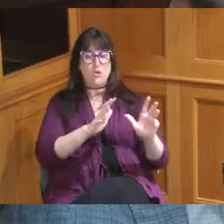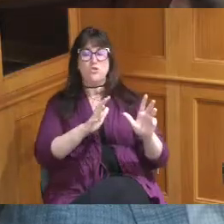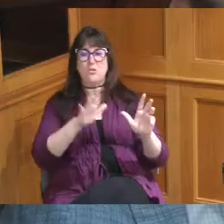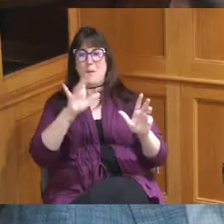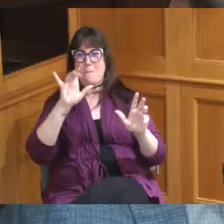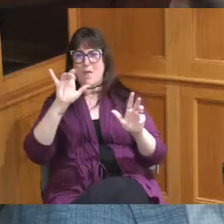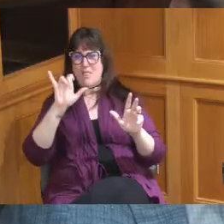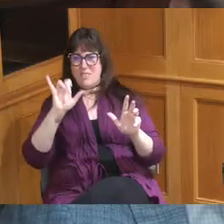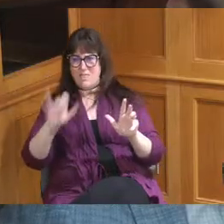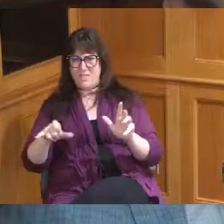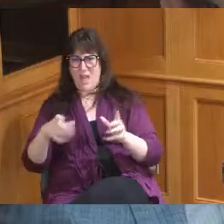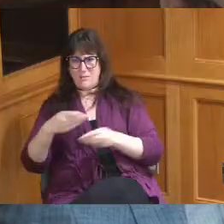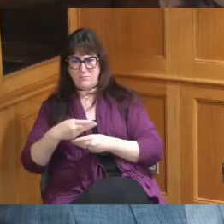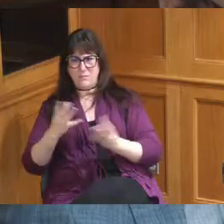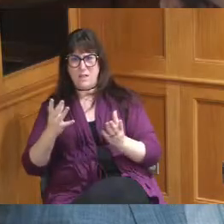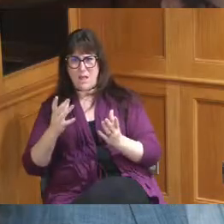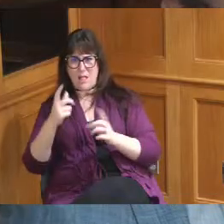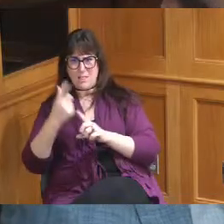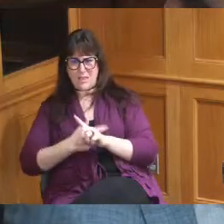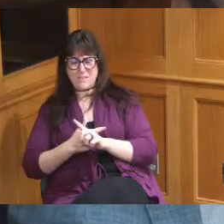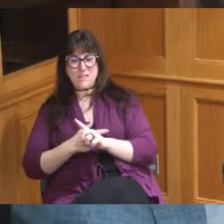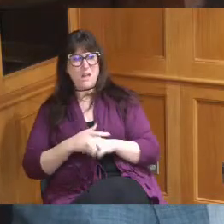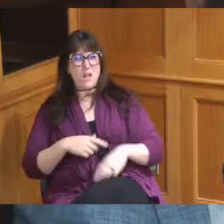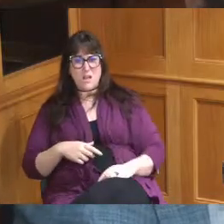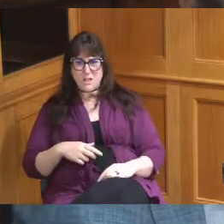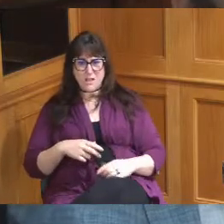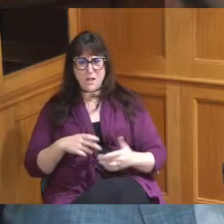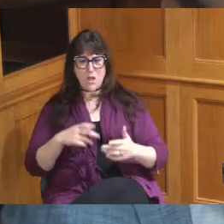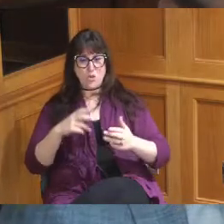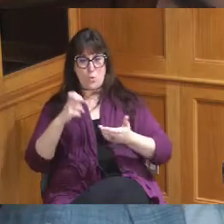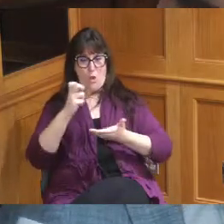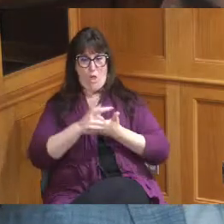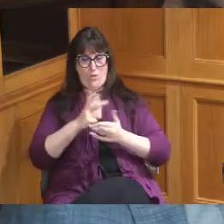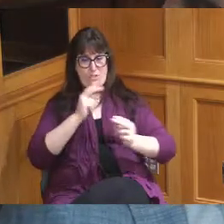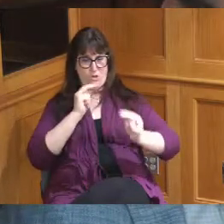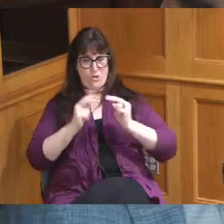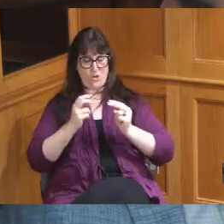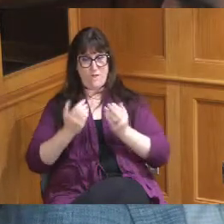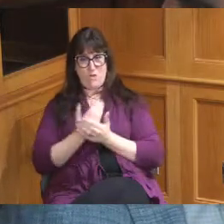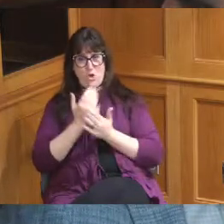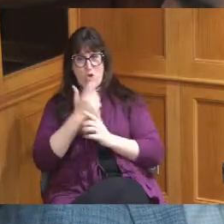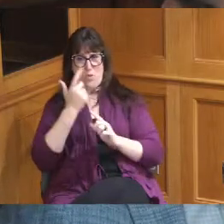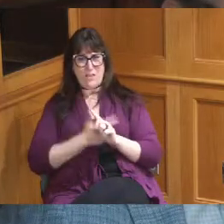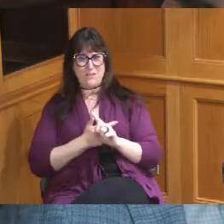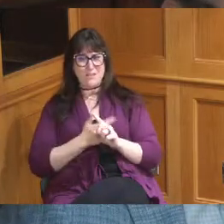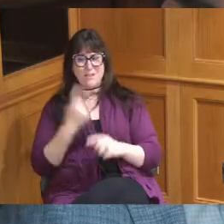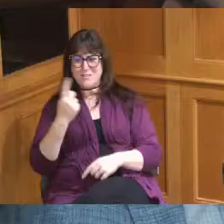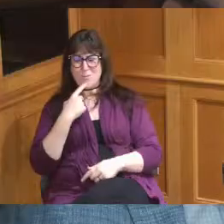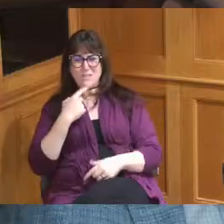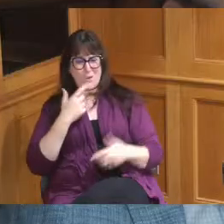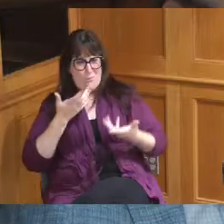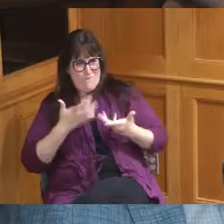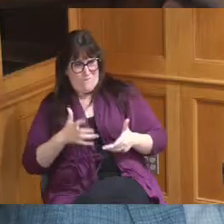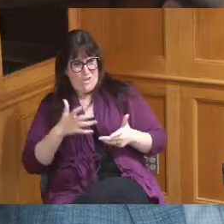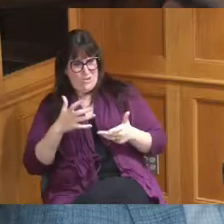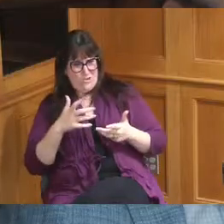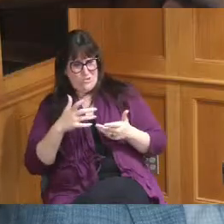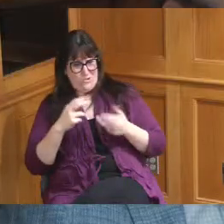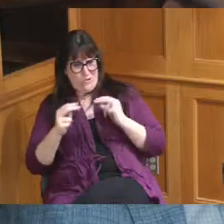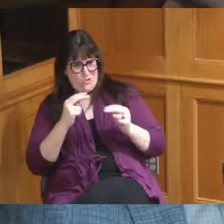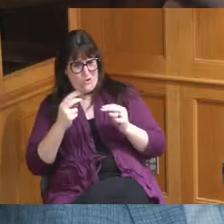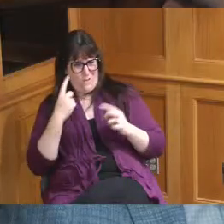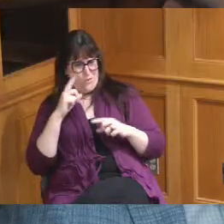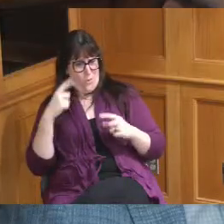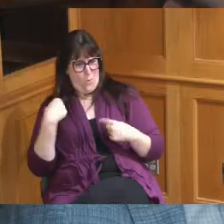the resolution says resolution to authorize negotiation of a new lease. Well, somebody said we've been negotiating, but now we're going to vote now